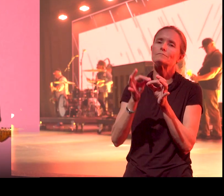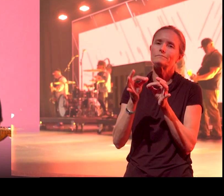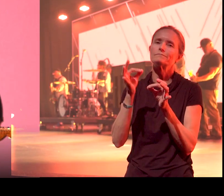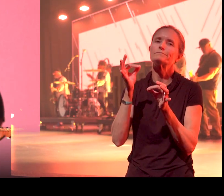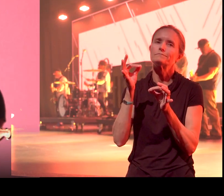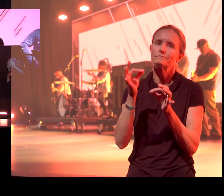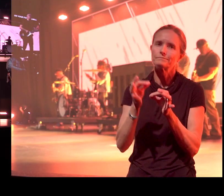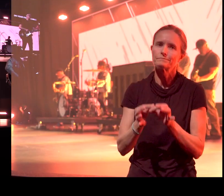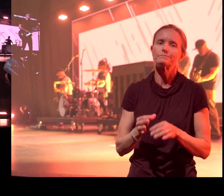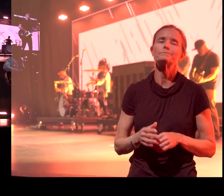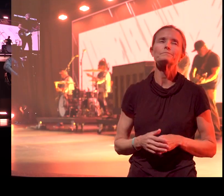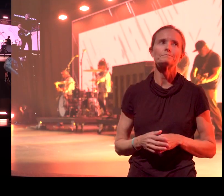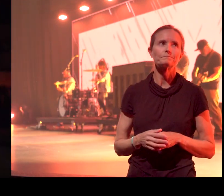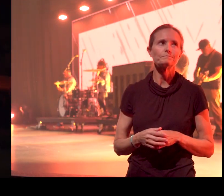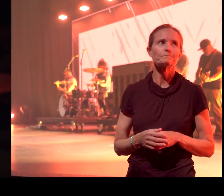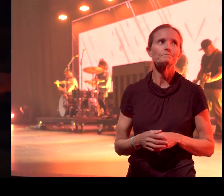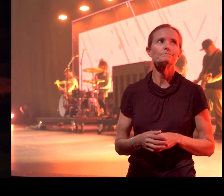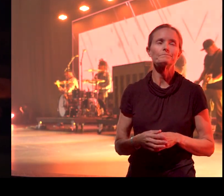On your